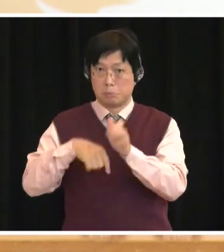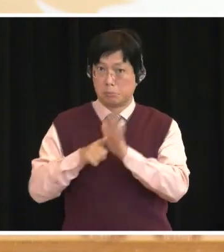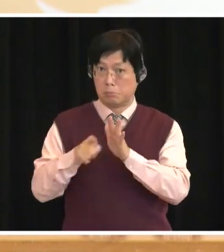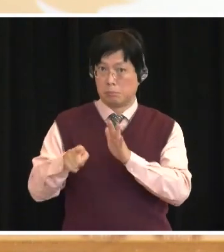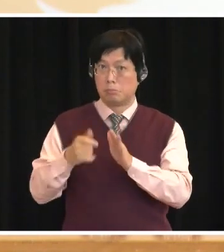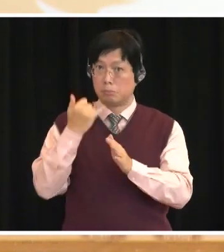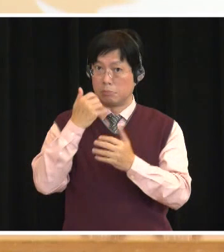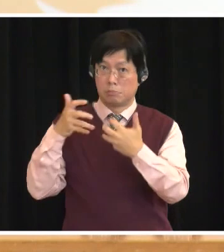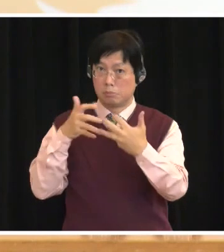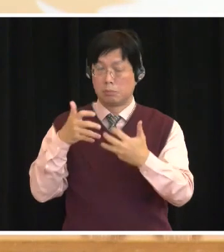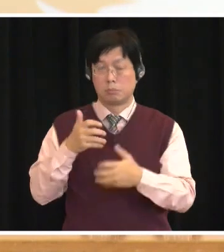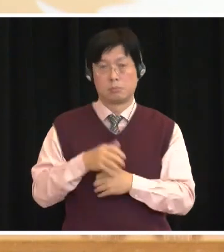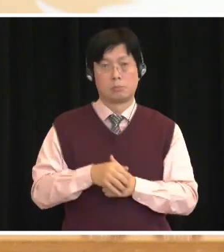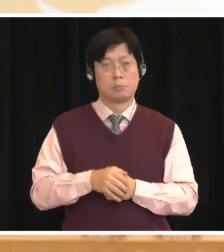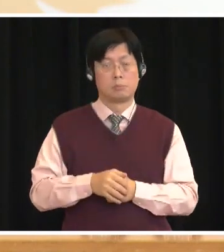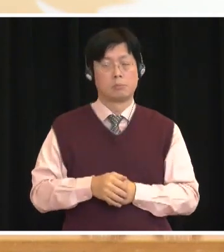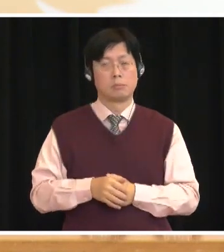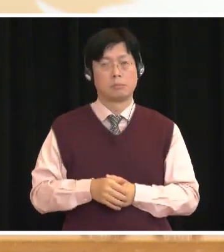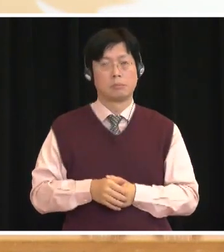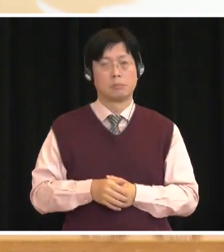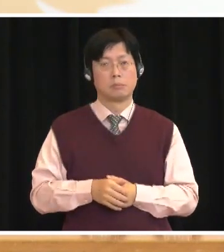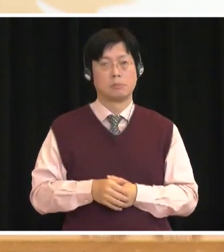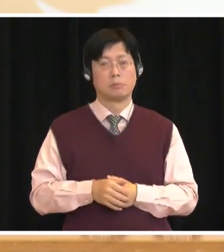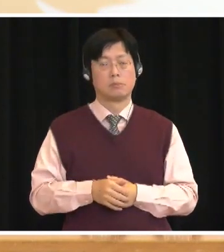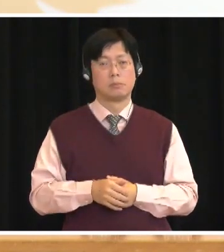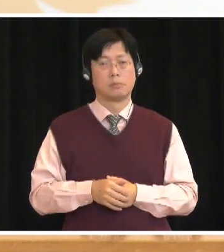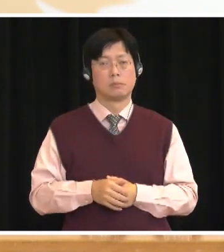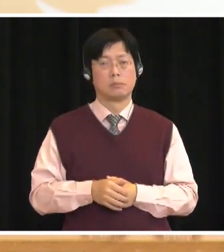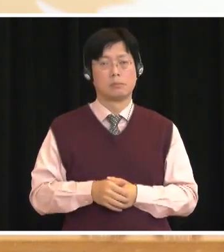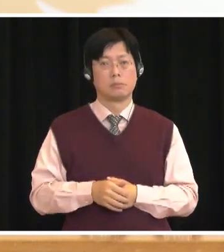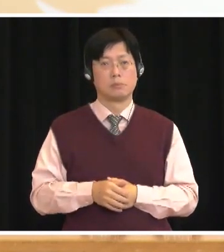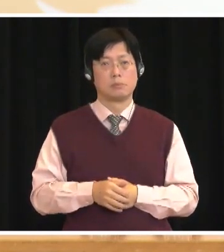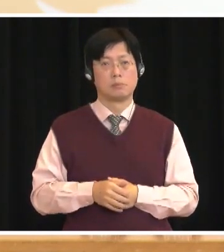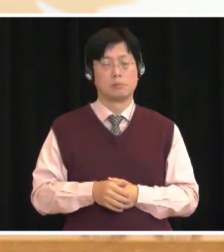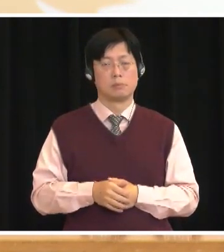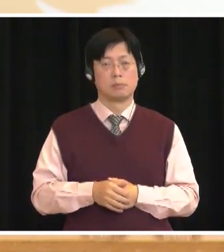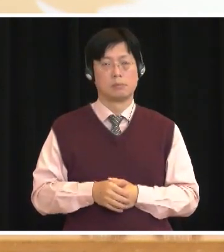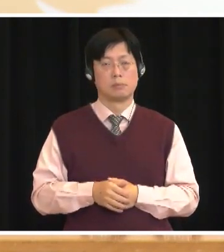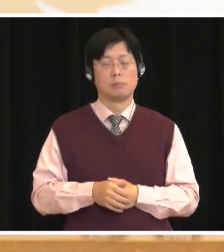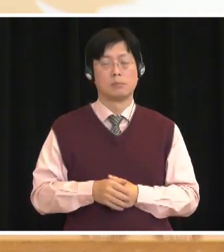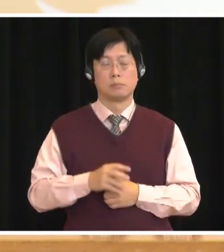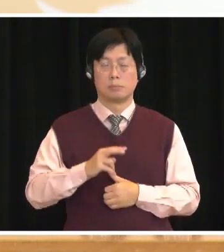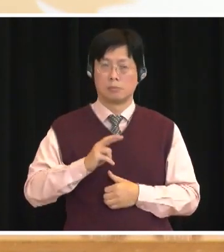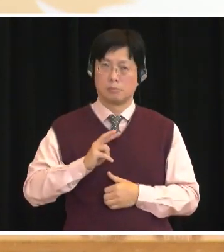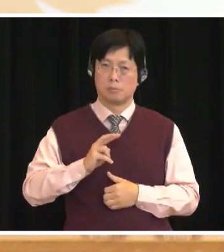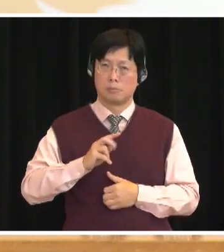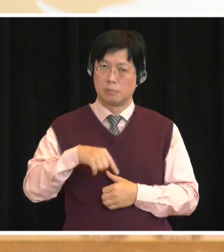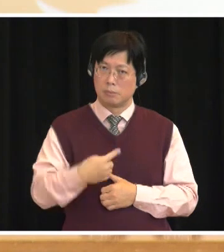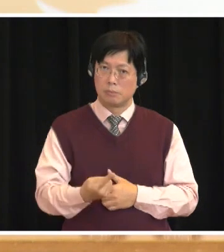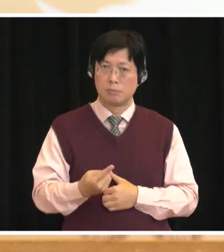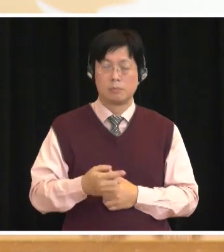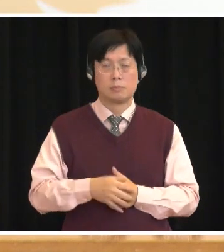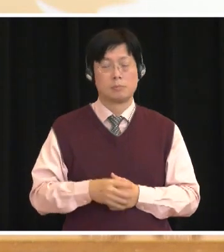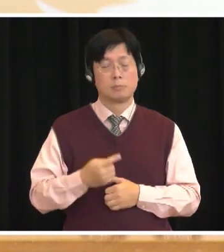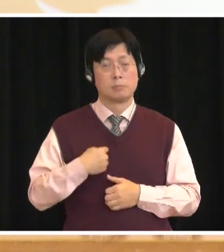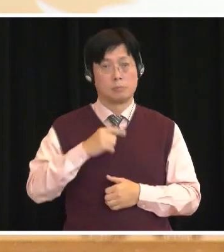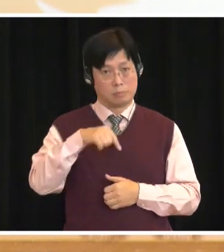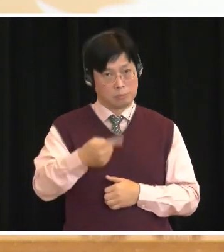The other issue, I'll come back to the interrogation in the context of sexual exploitation. The pretrial detention is my next issue.